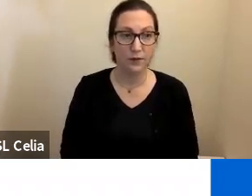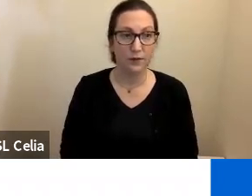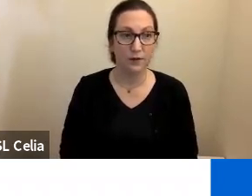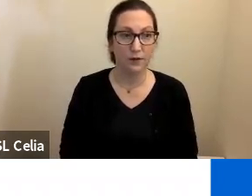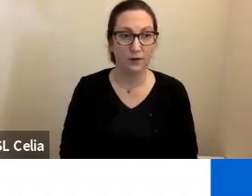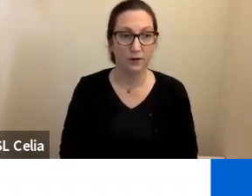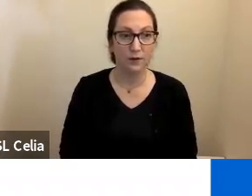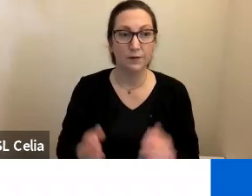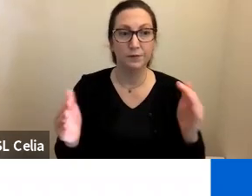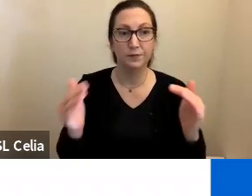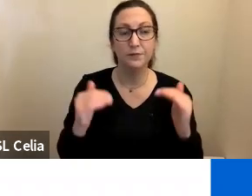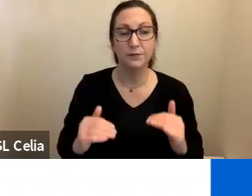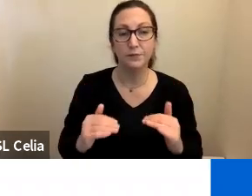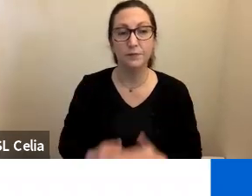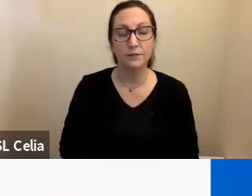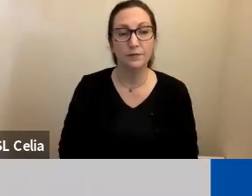Okay, next slide, please.